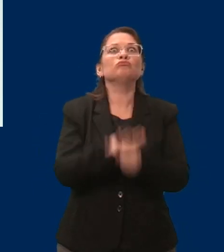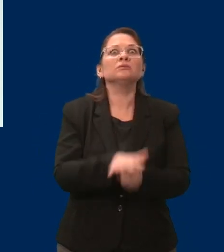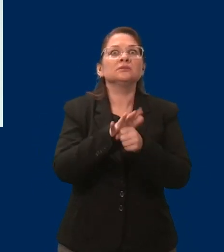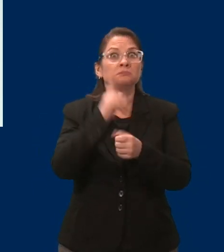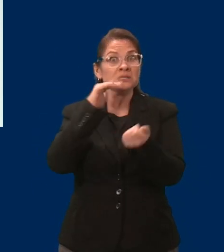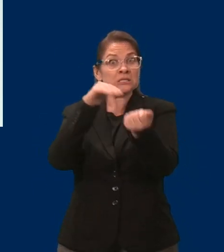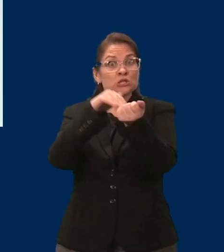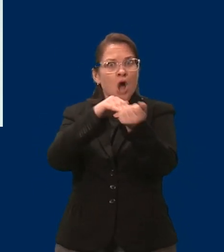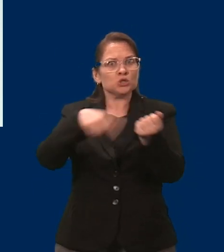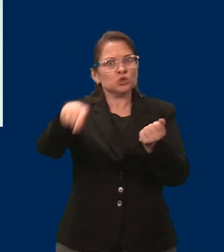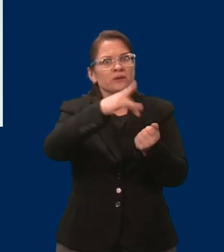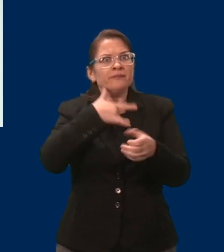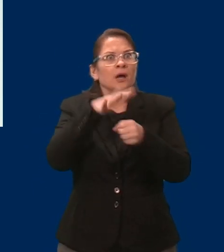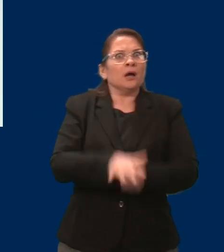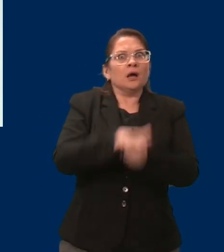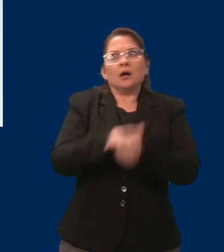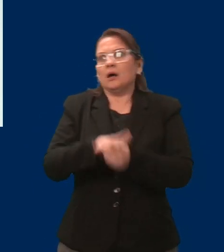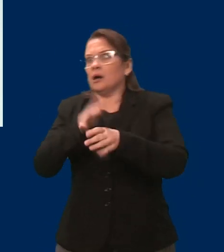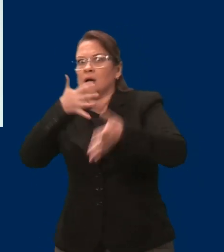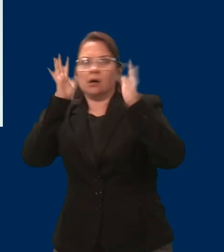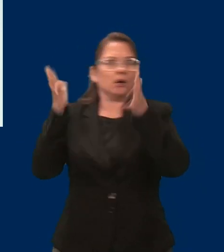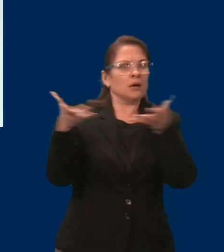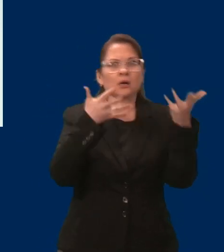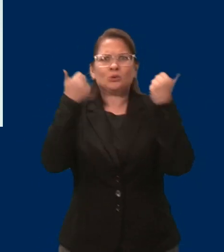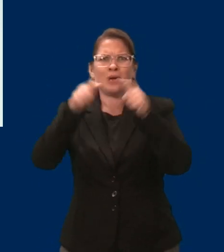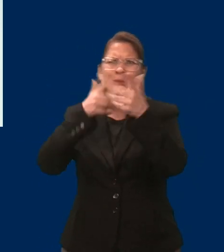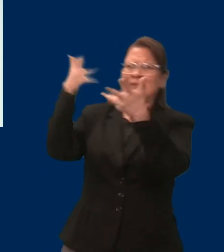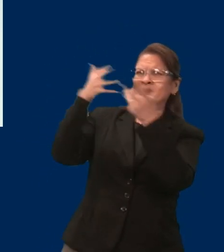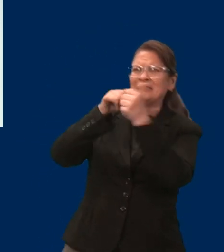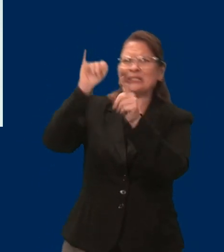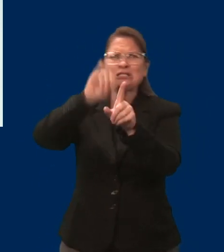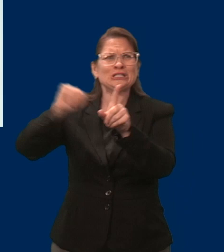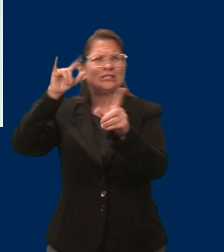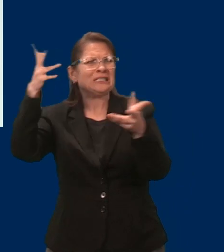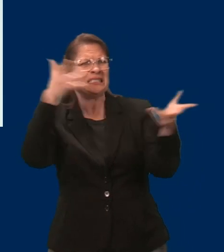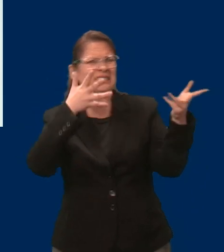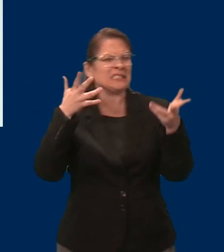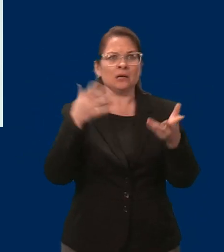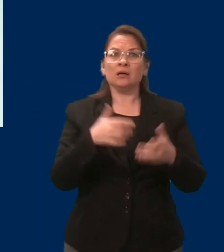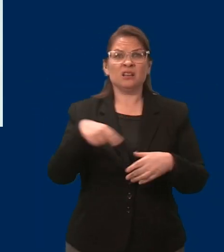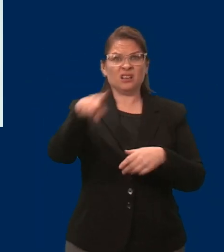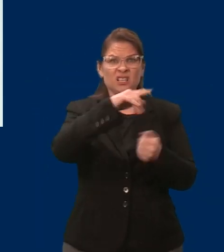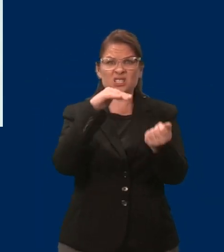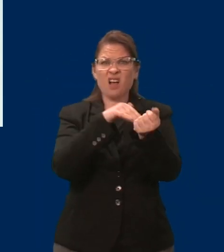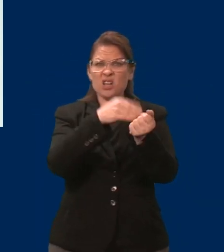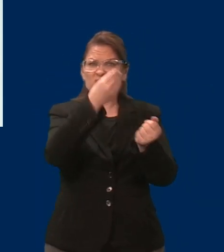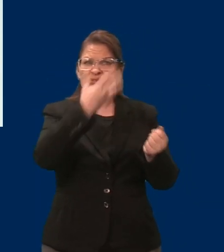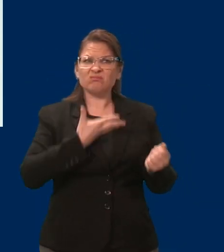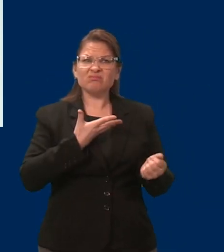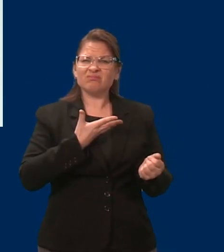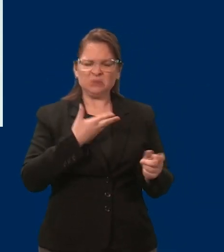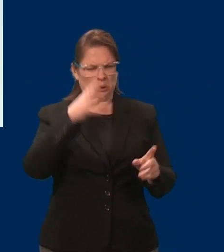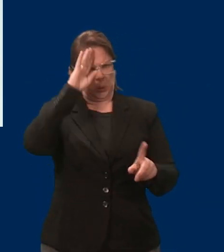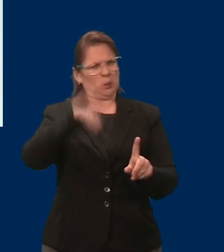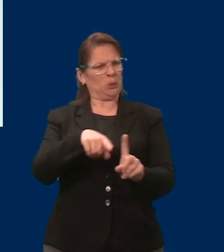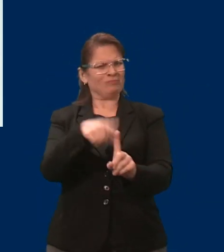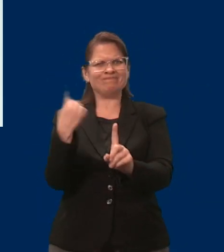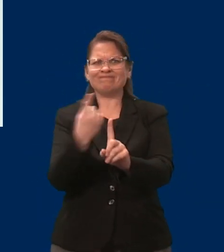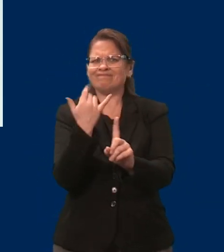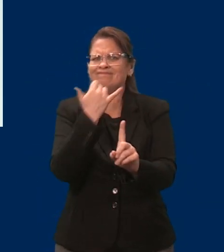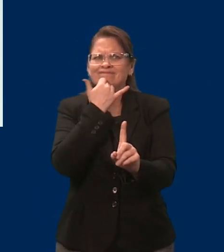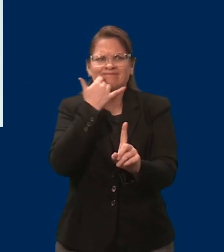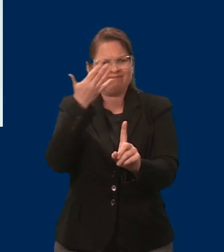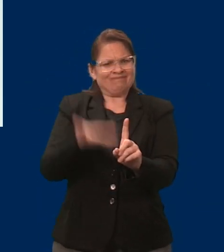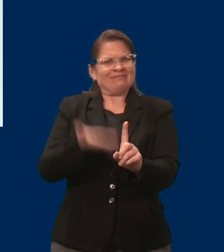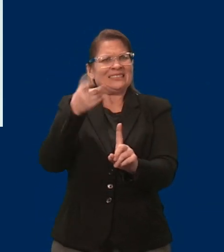because she told us after the fact that she knew something was wrong with Leo, but she knew she had to jump through so